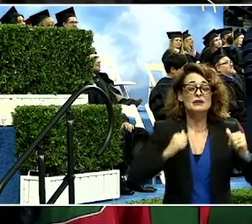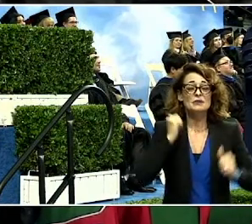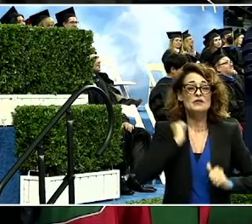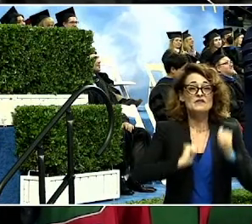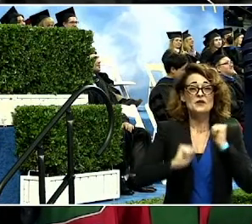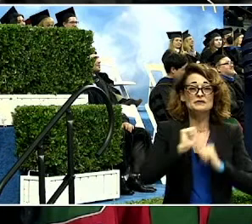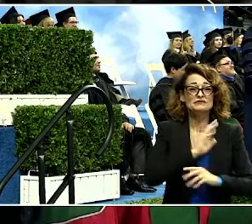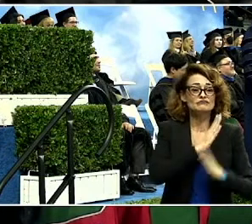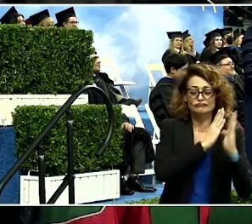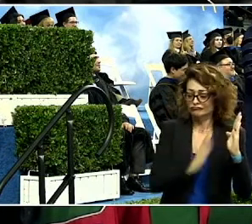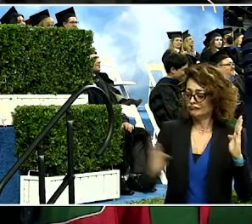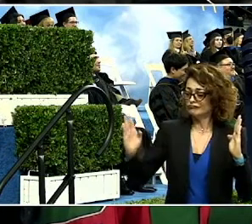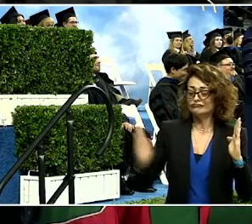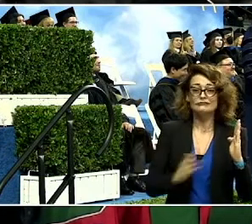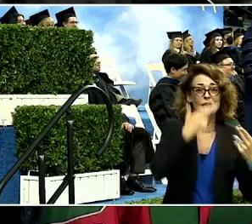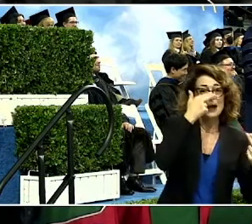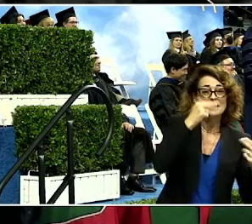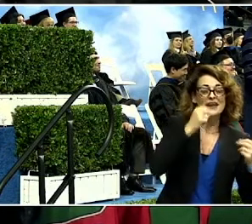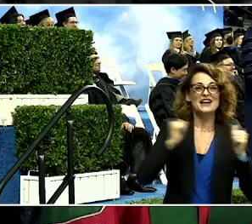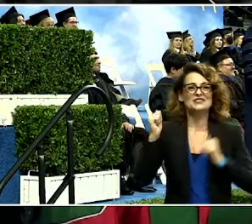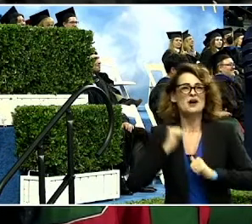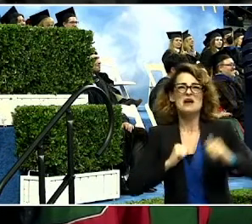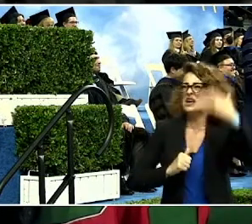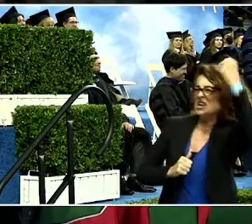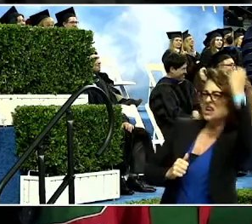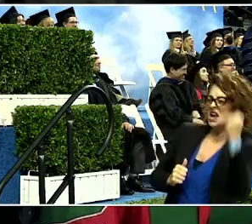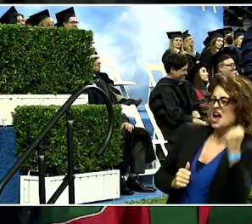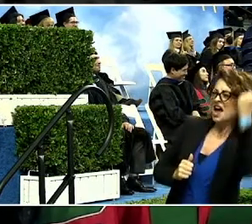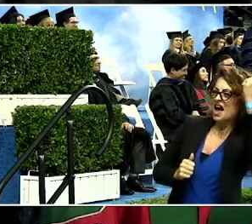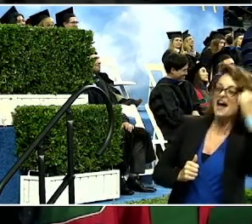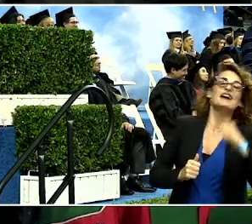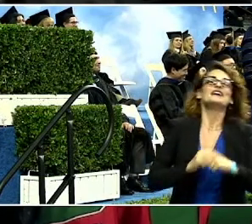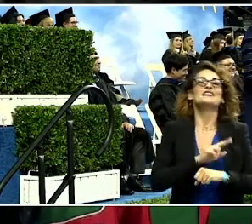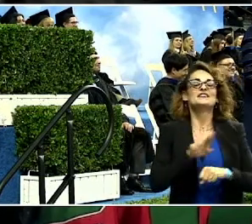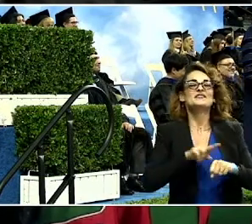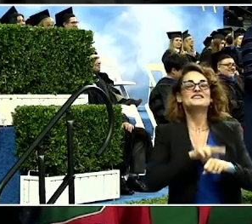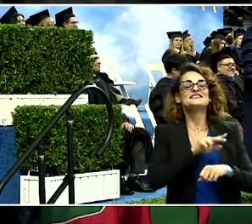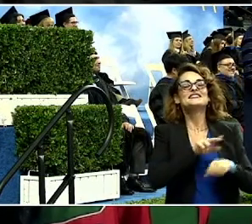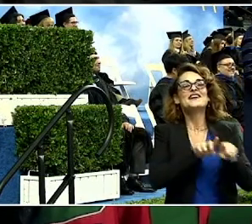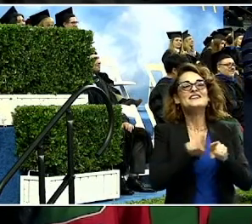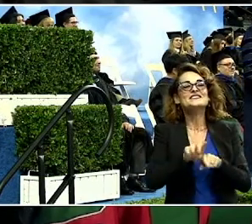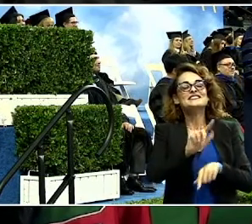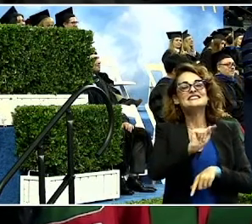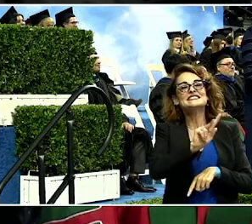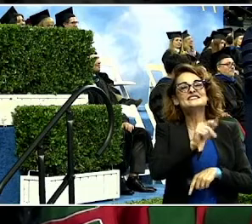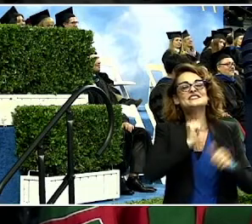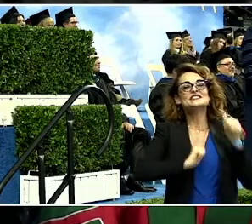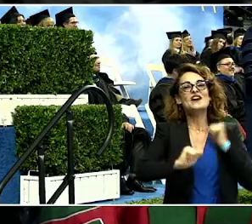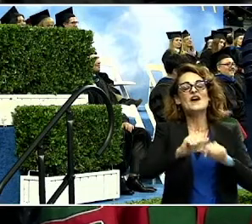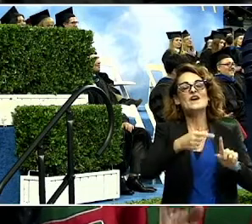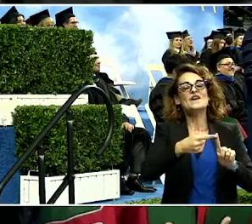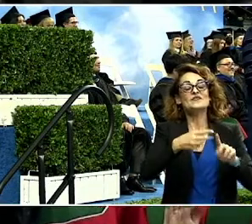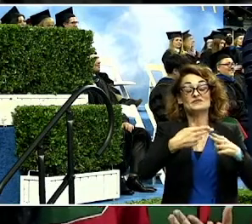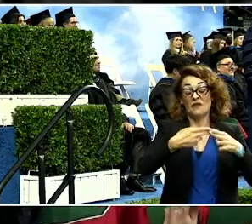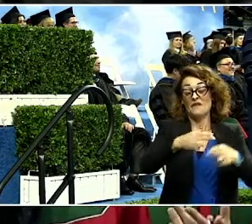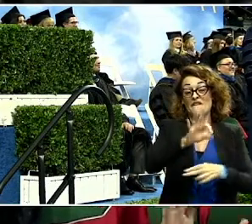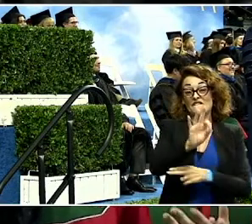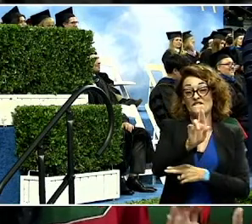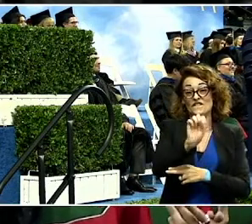drama. Notably, he played an endearing patriarch in the television show Fresh Off the Boat,